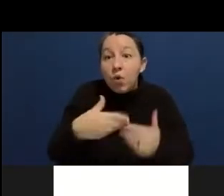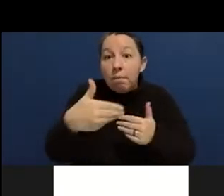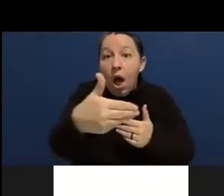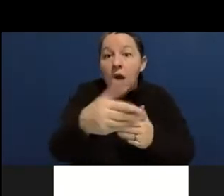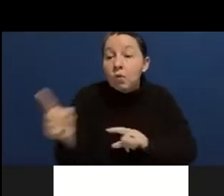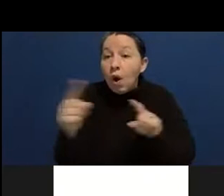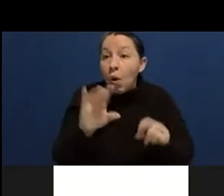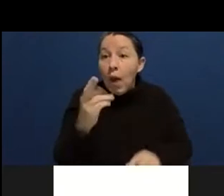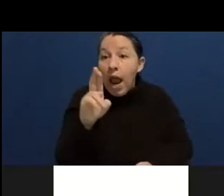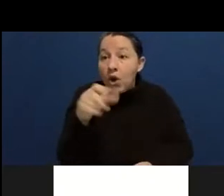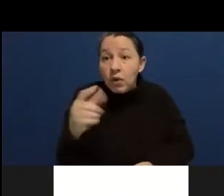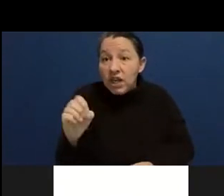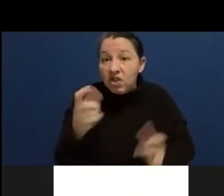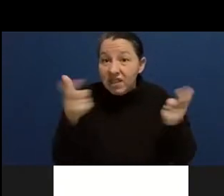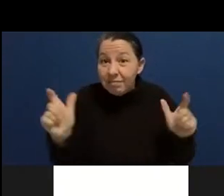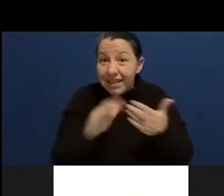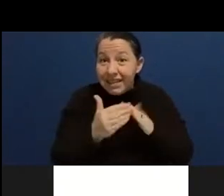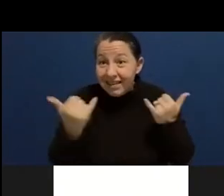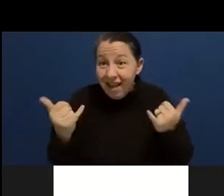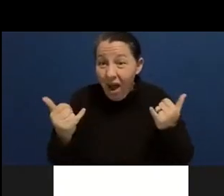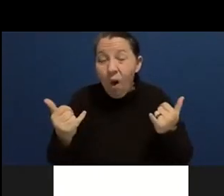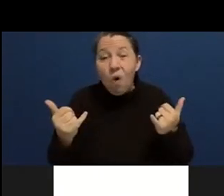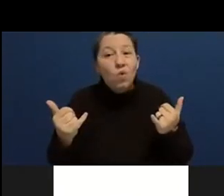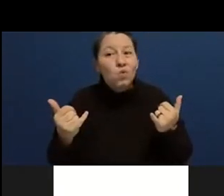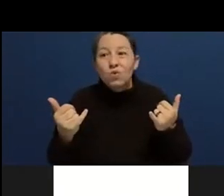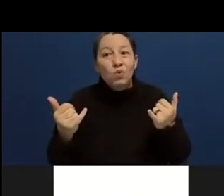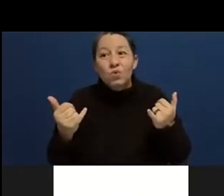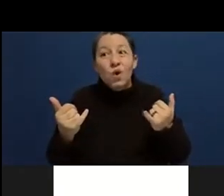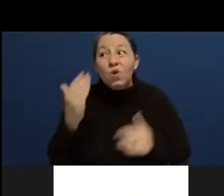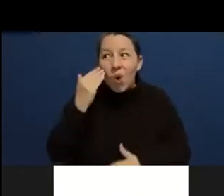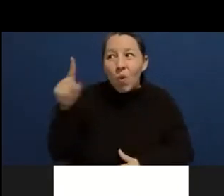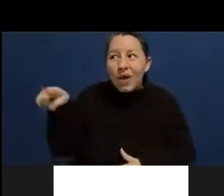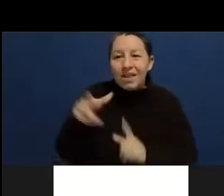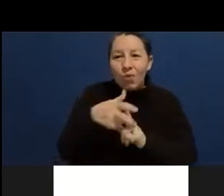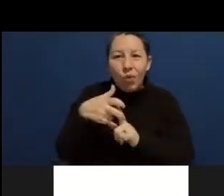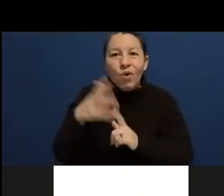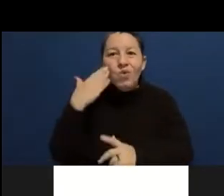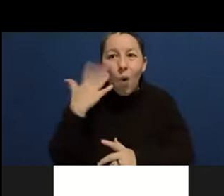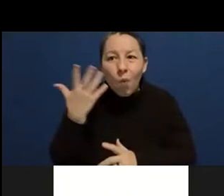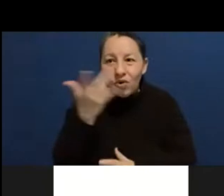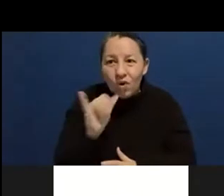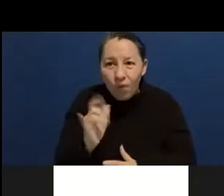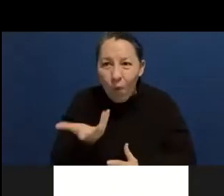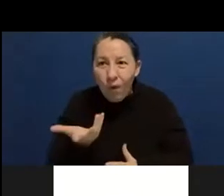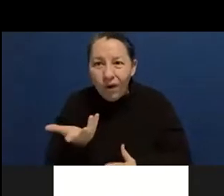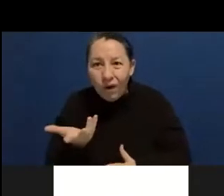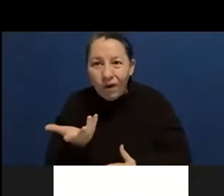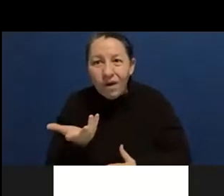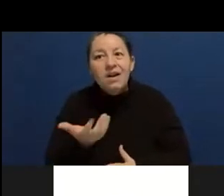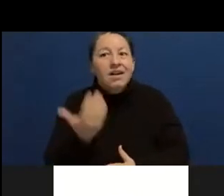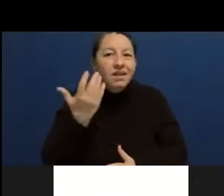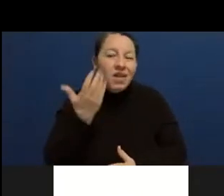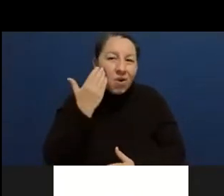now. And knowing that these people know what to look for, especially for people coming from